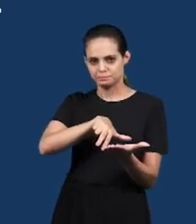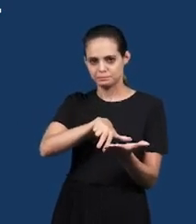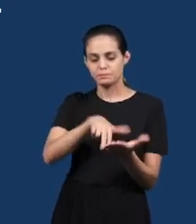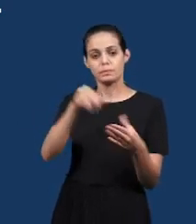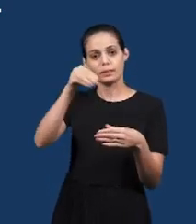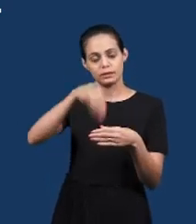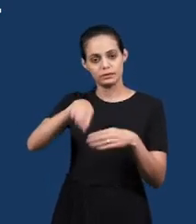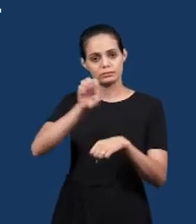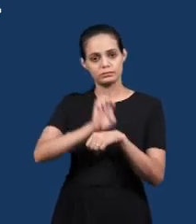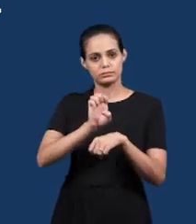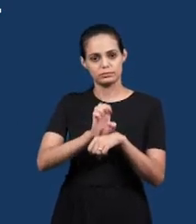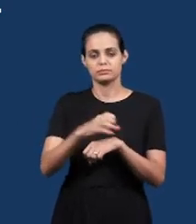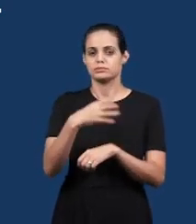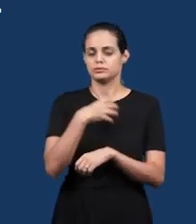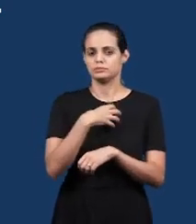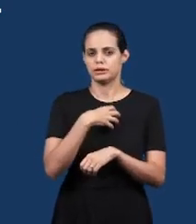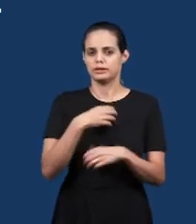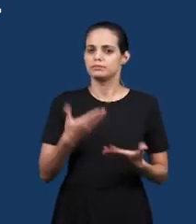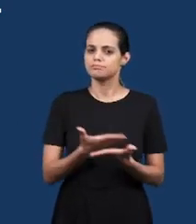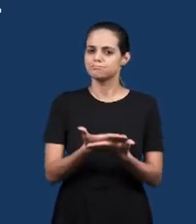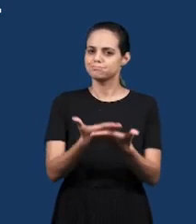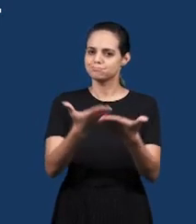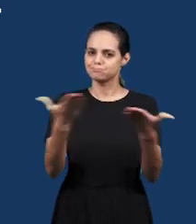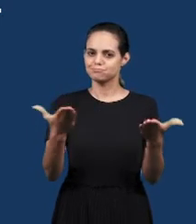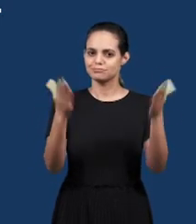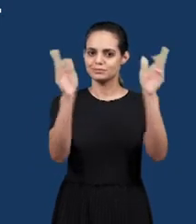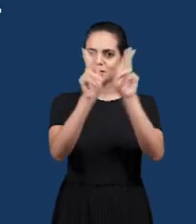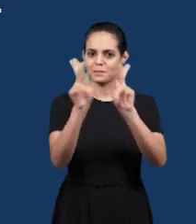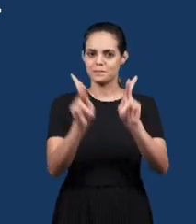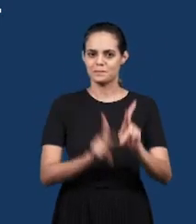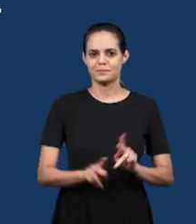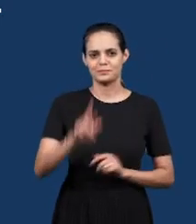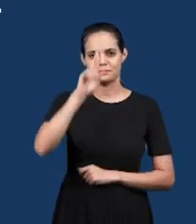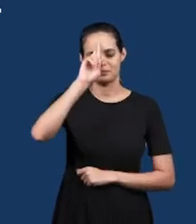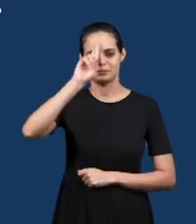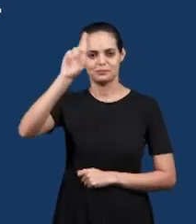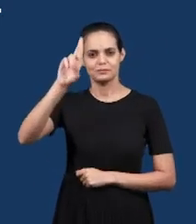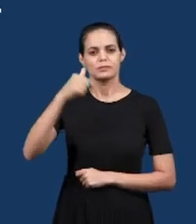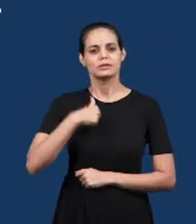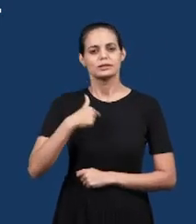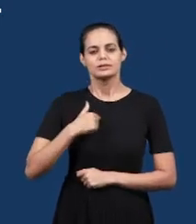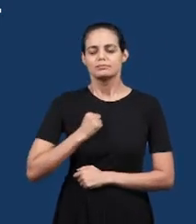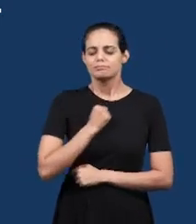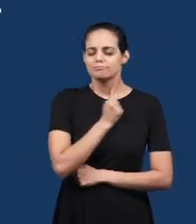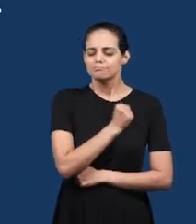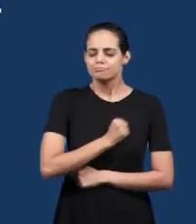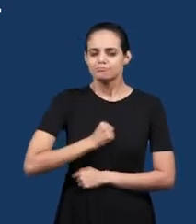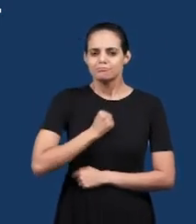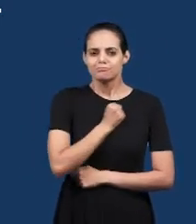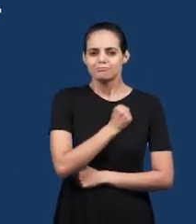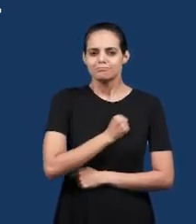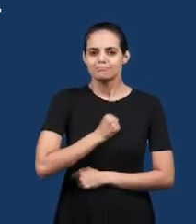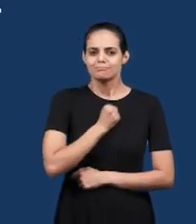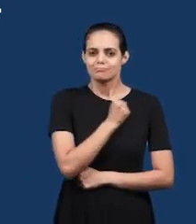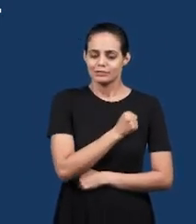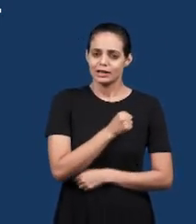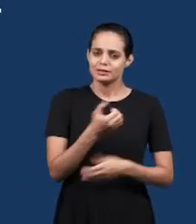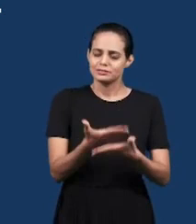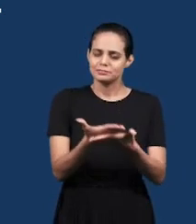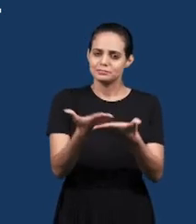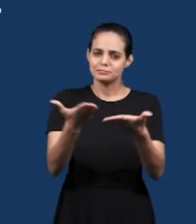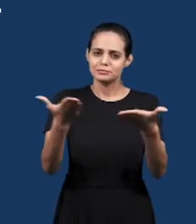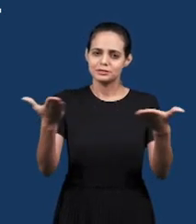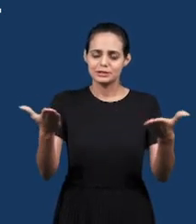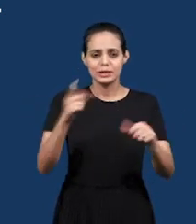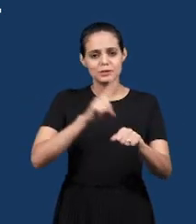Monte Pascoal, Monte Pescoço, Pau Brasil, Alvorada, Santo Antônio II, Cristo Redentor I, and Cristo Redentor